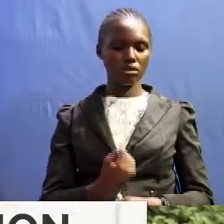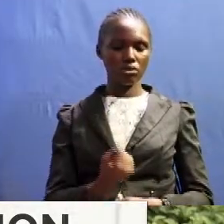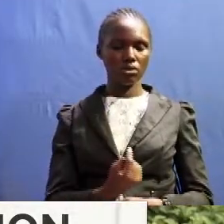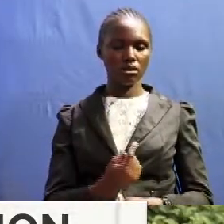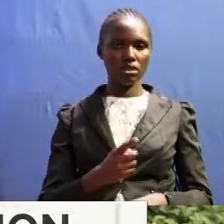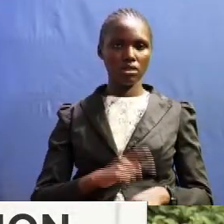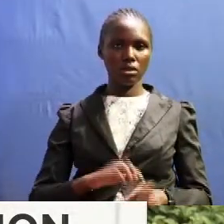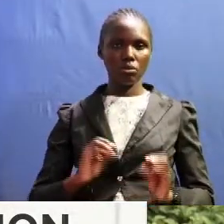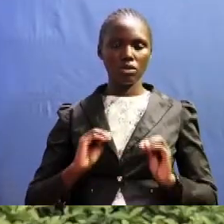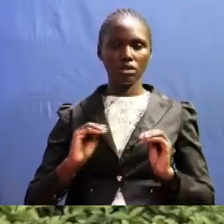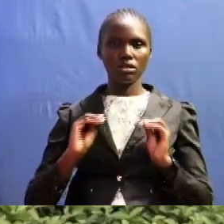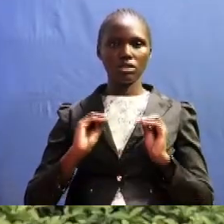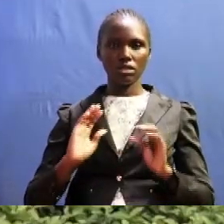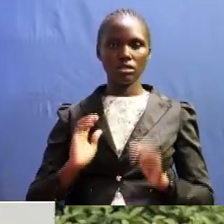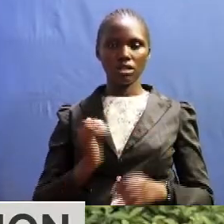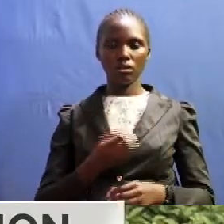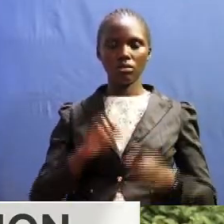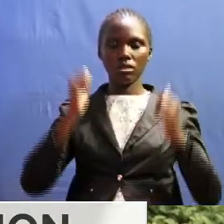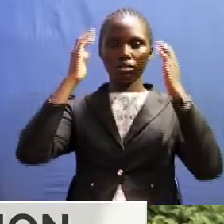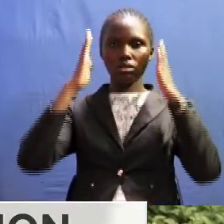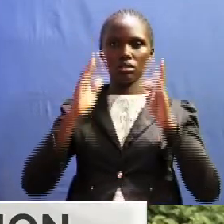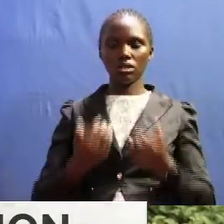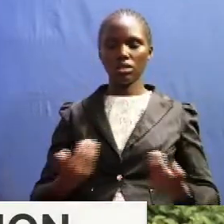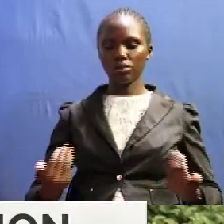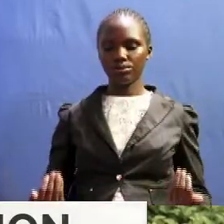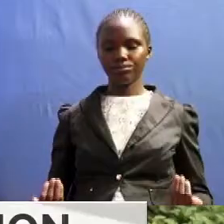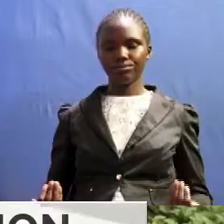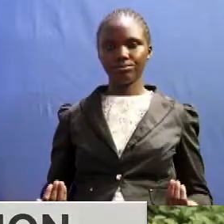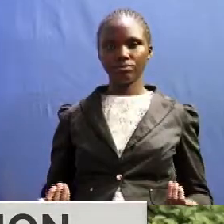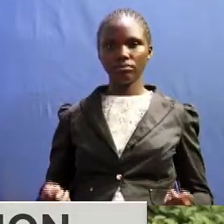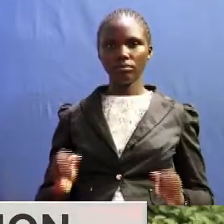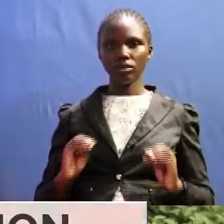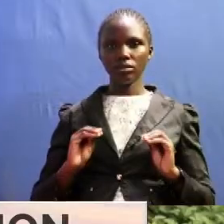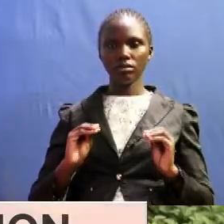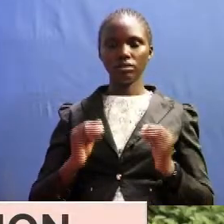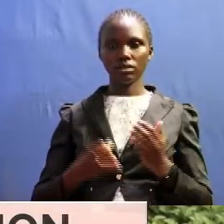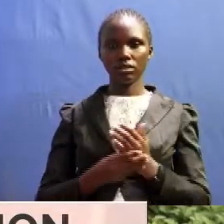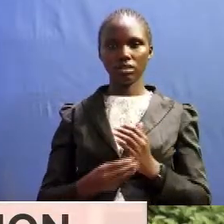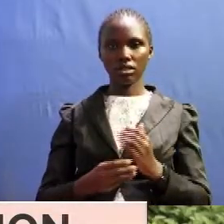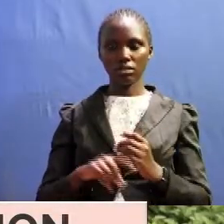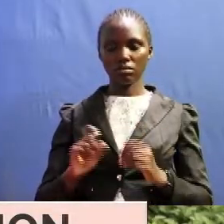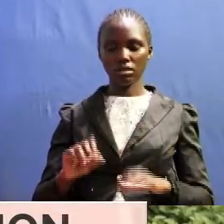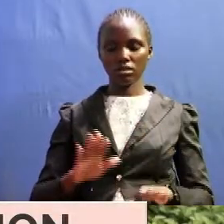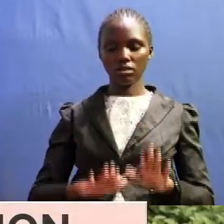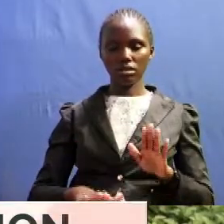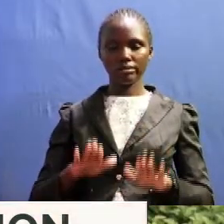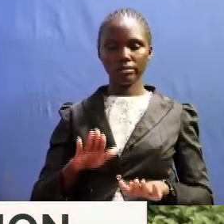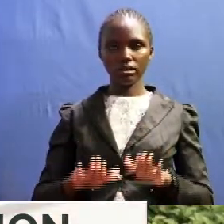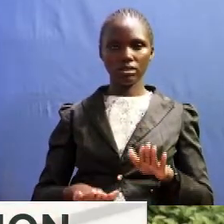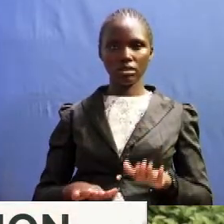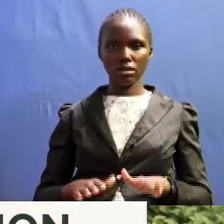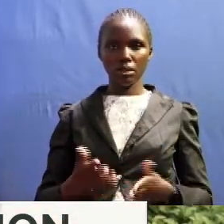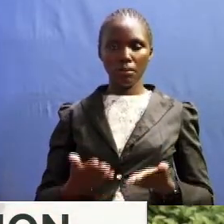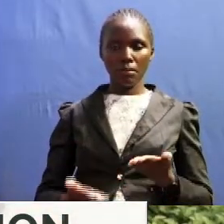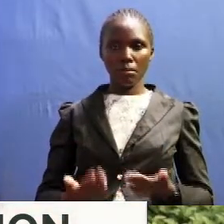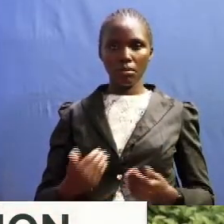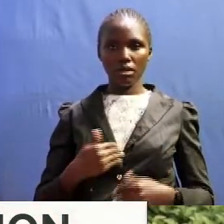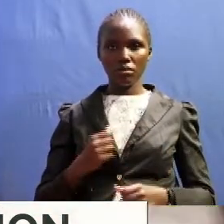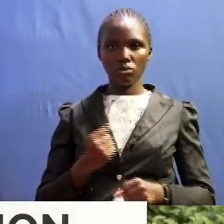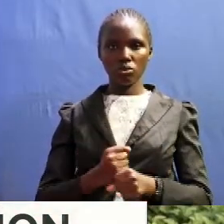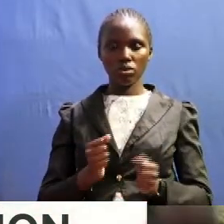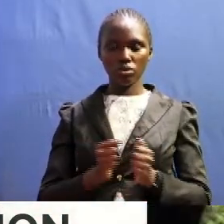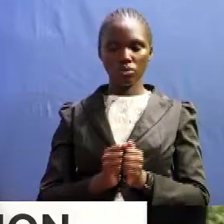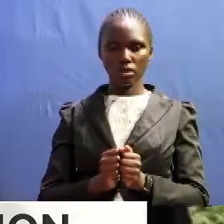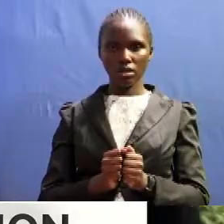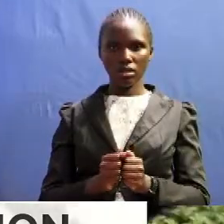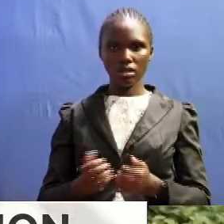our students, if we equip our young people to do the technical courses like in fashion and interior design. They can be able to do that such that